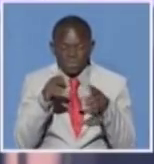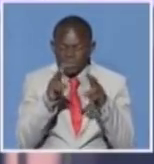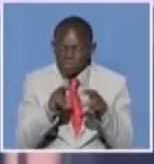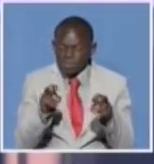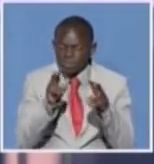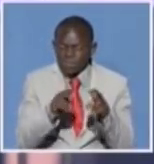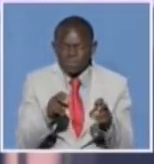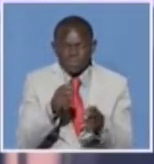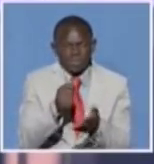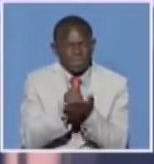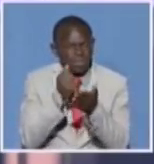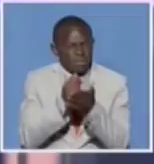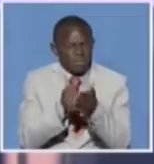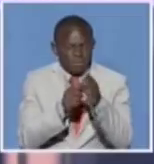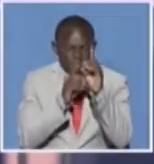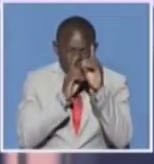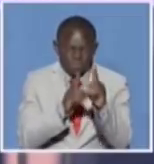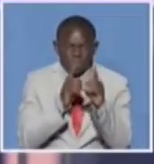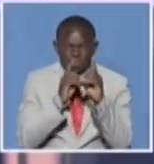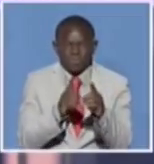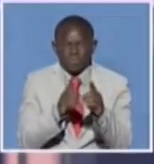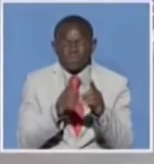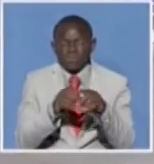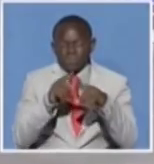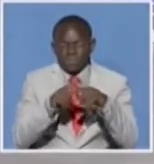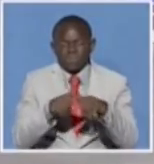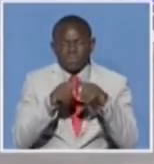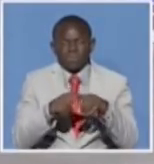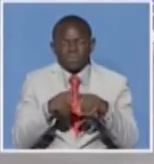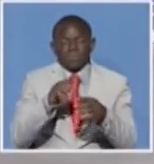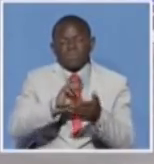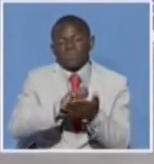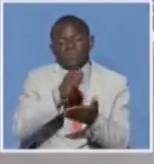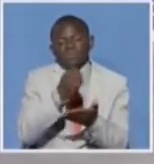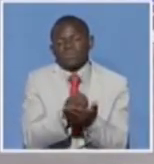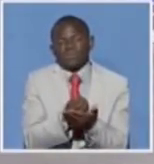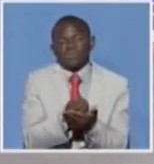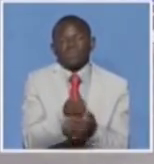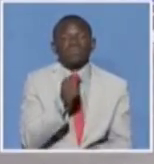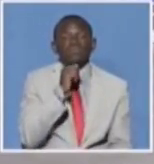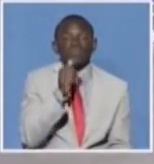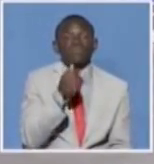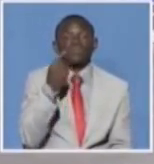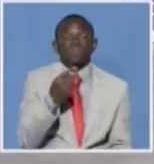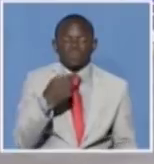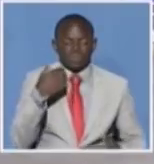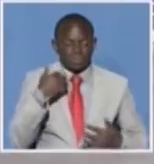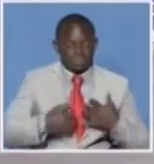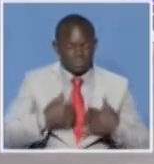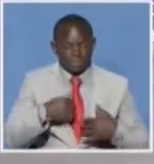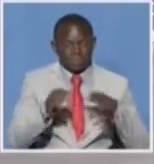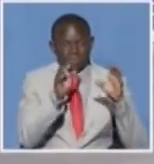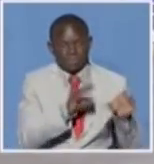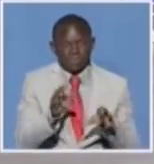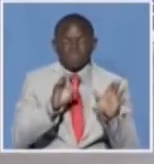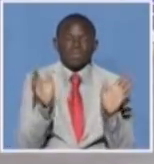on empirical evidence rather than using emotions or being influenced by external